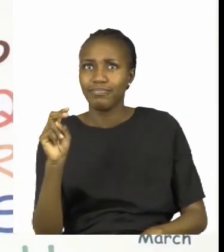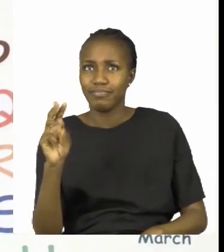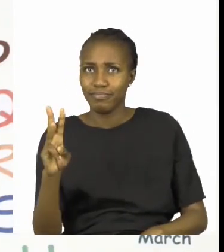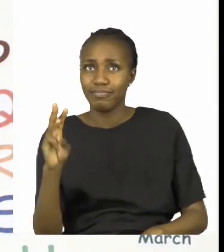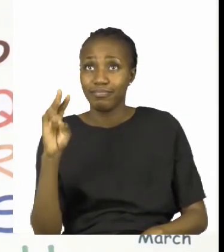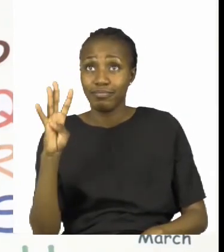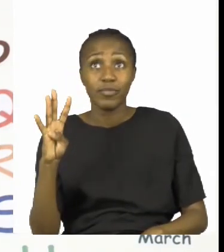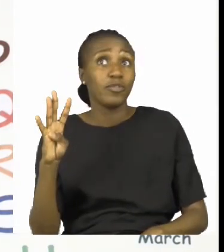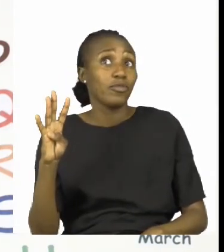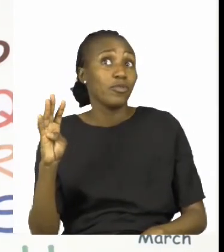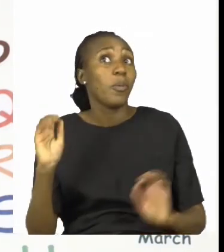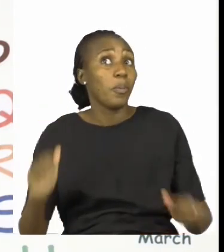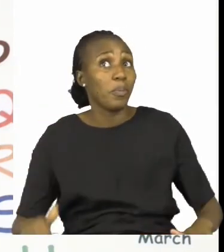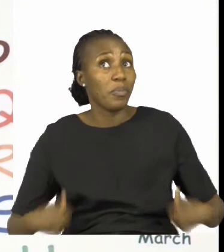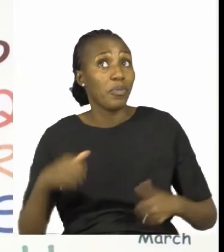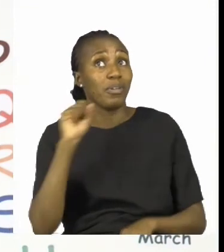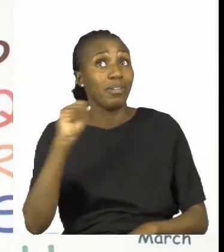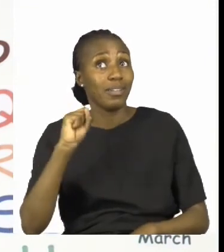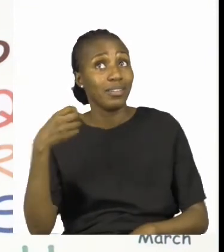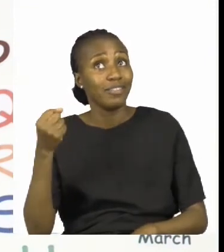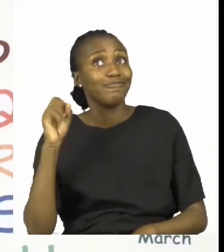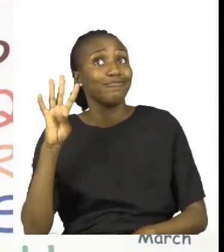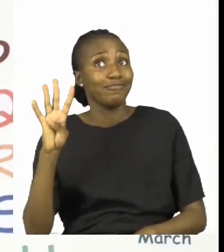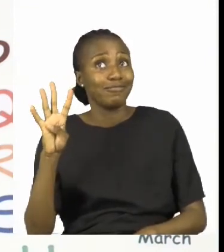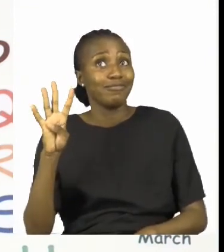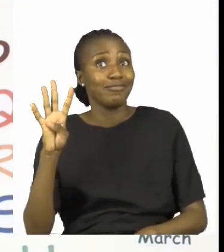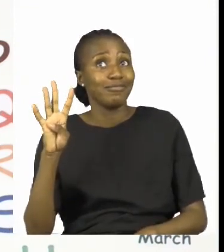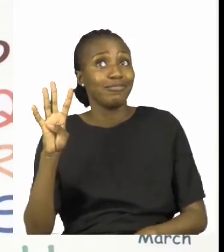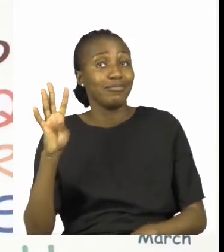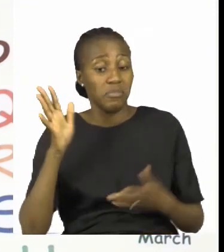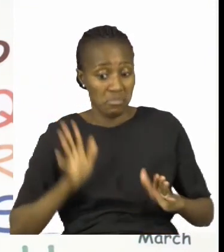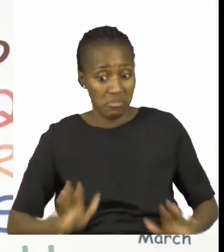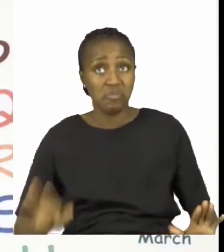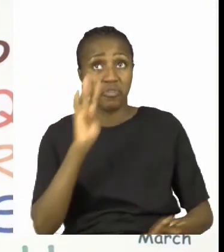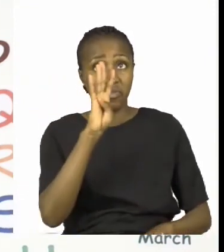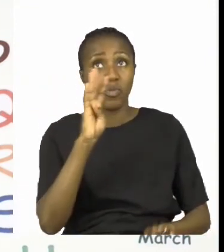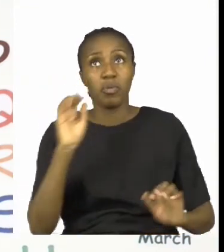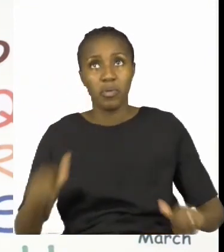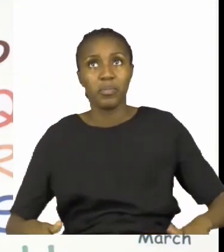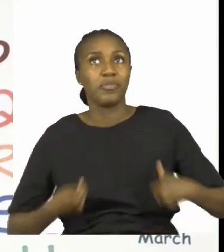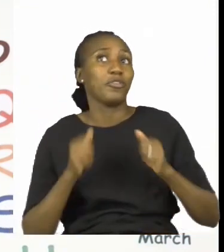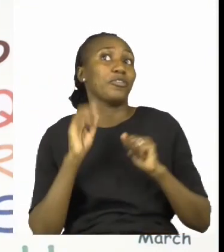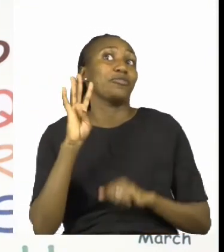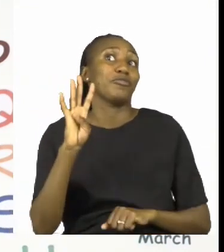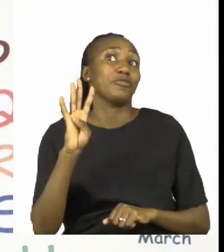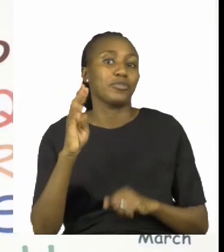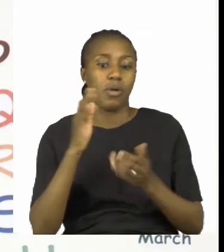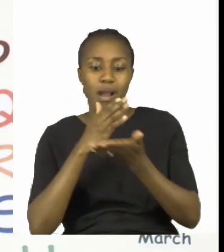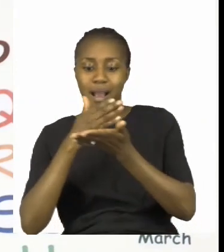2, 3, 4. He also has 4. So if you